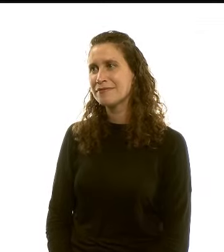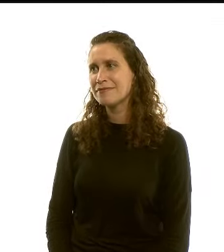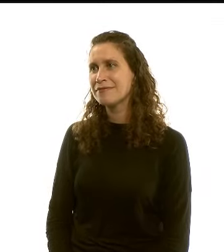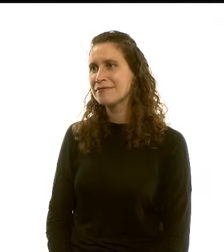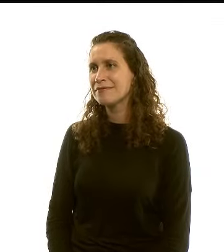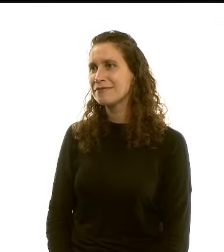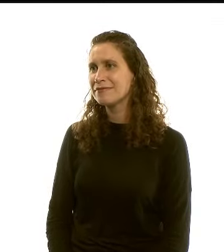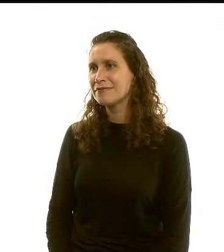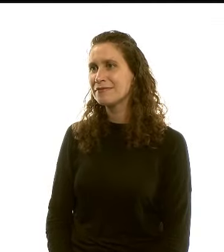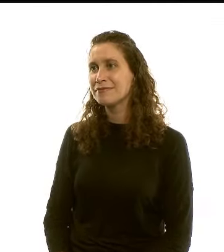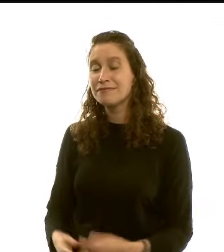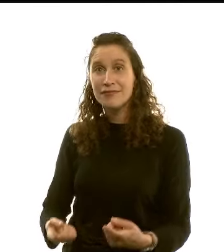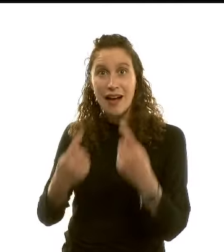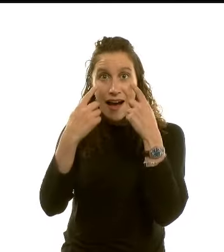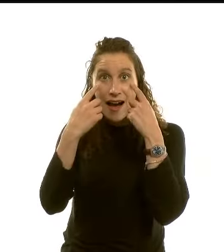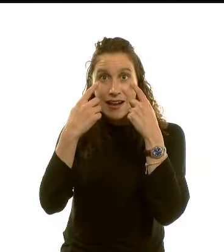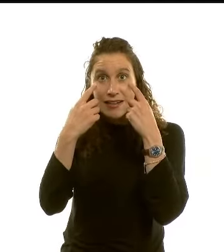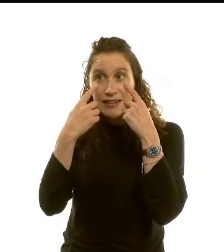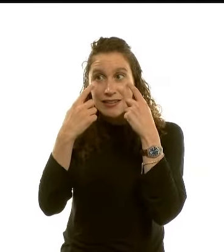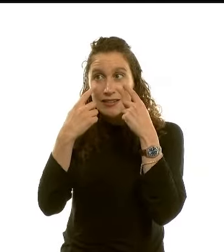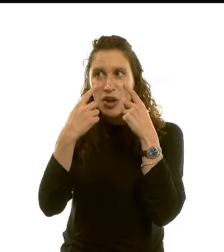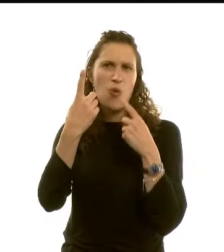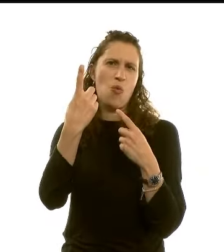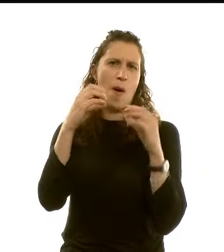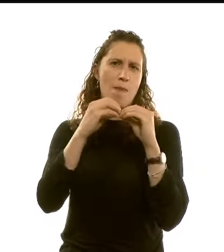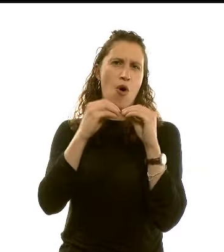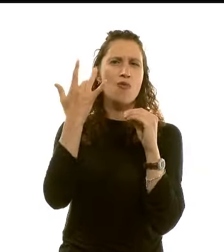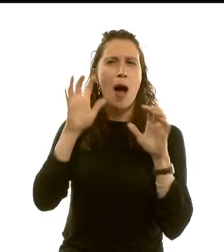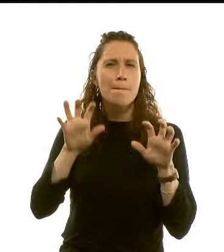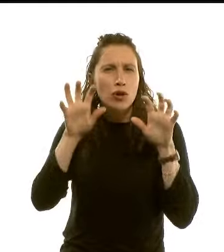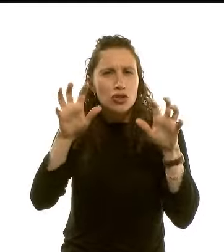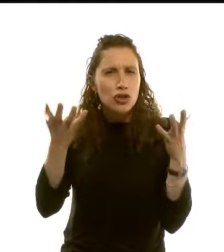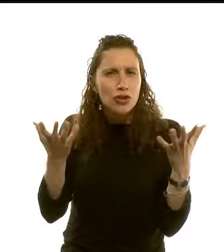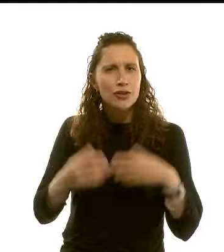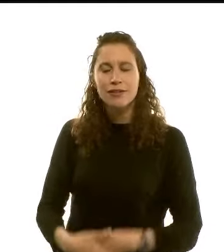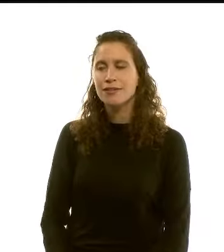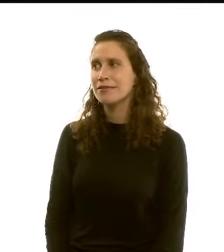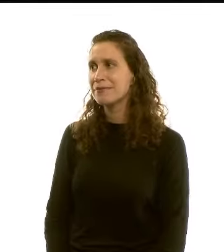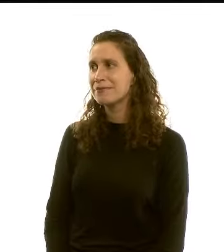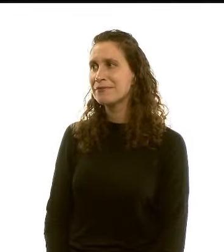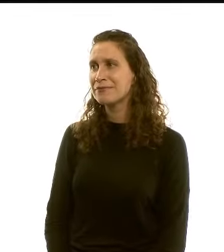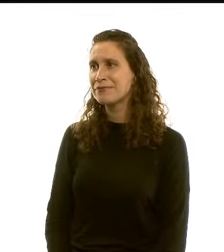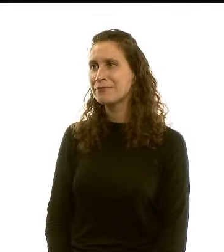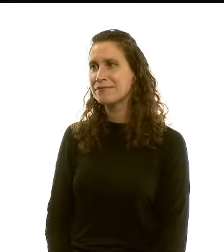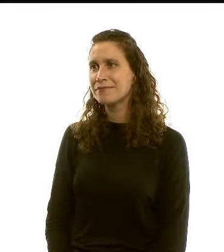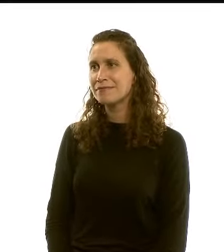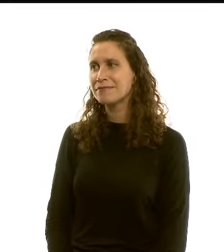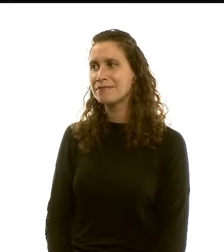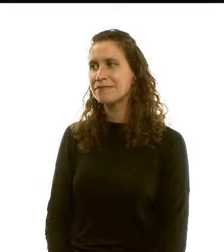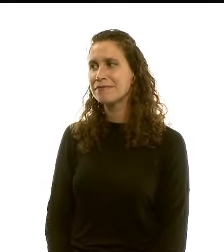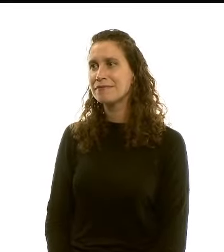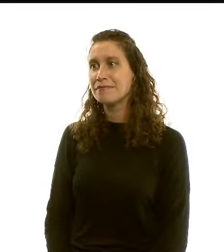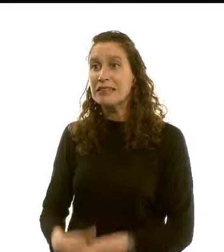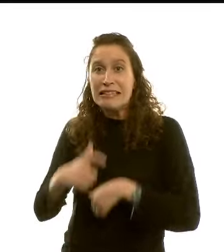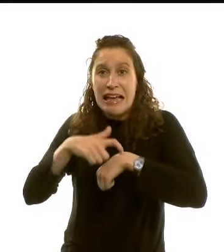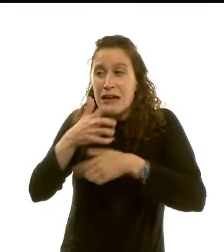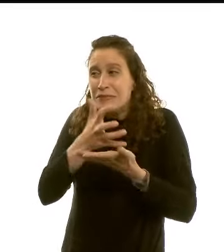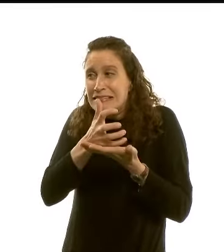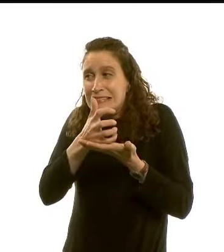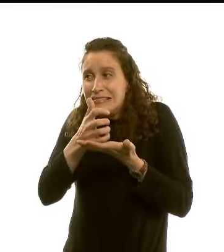Then we got some eyes. One more eye, it's a monster. Put it there. And oh, time's running out.